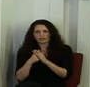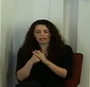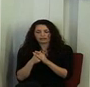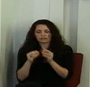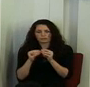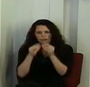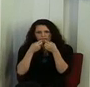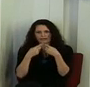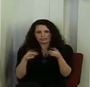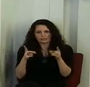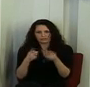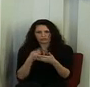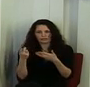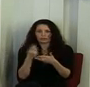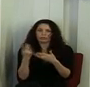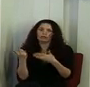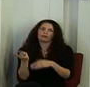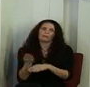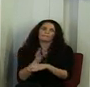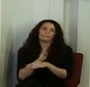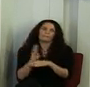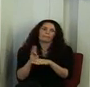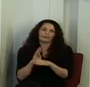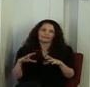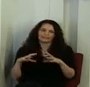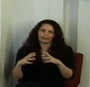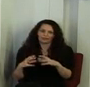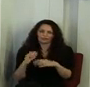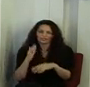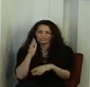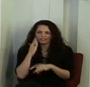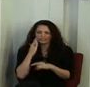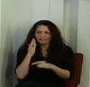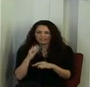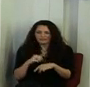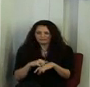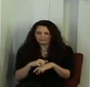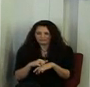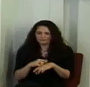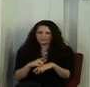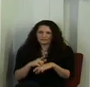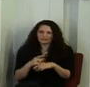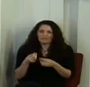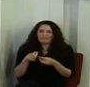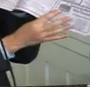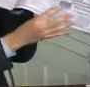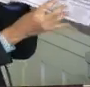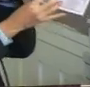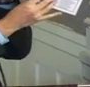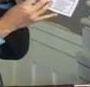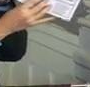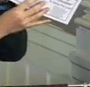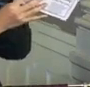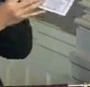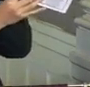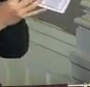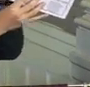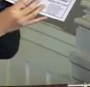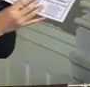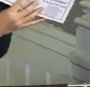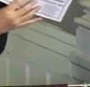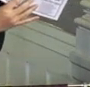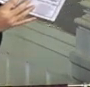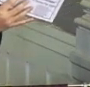weeks. We're a busy congregation, and not everything that we do get announced from the pulpit, and so it really is important that you take a few moments yourself and